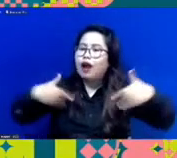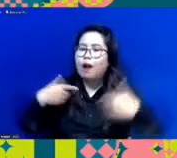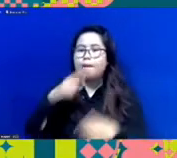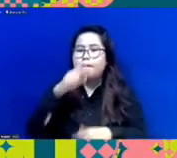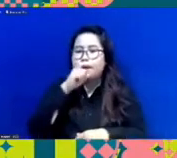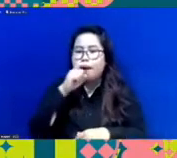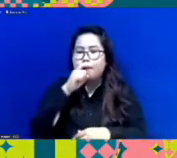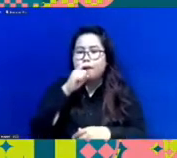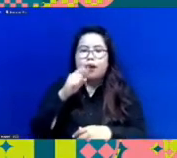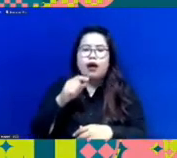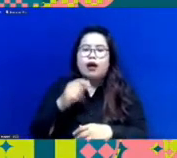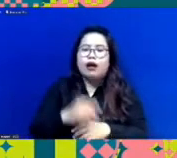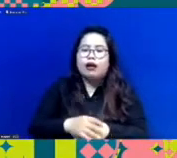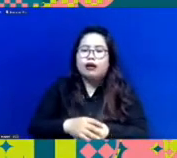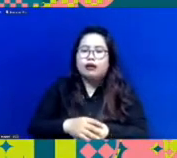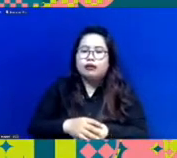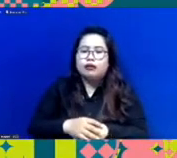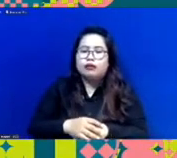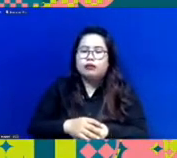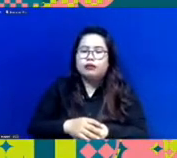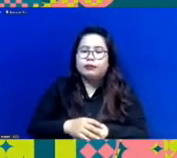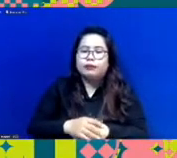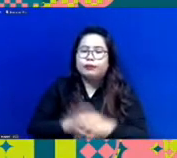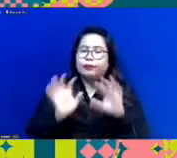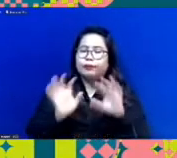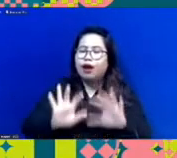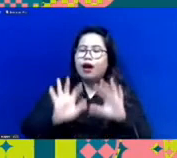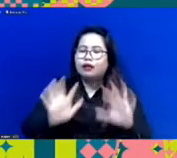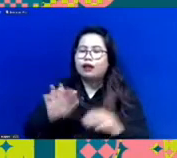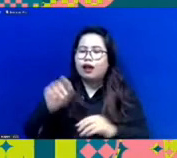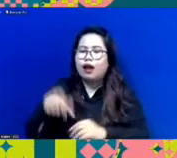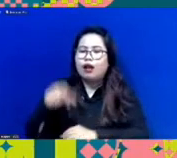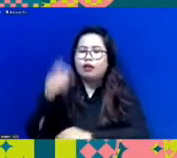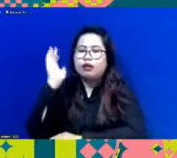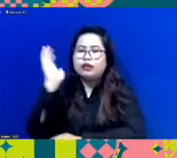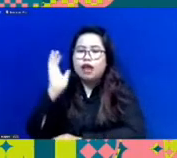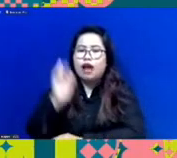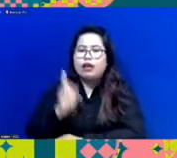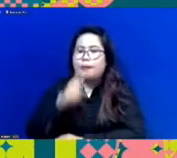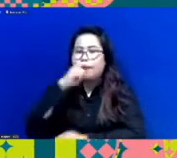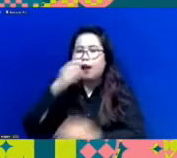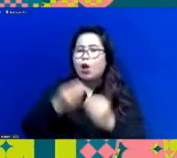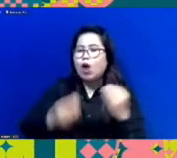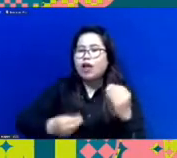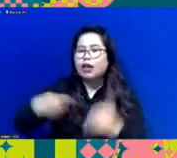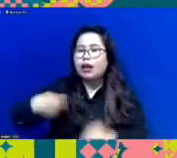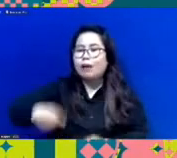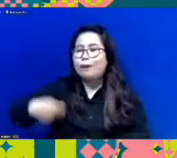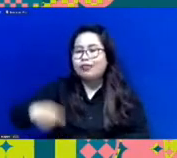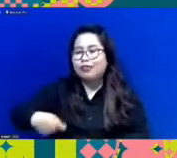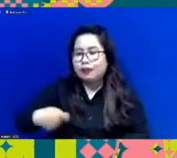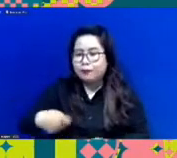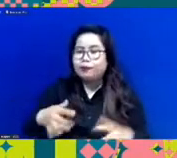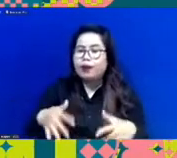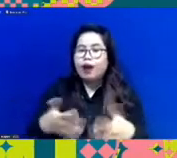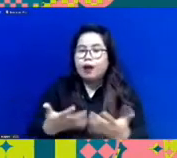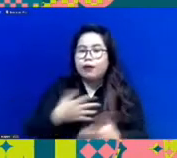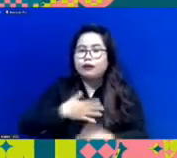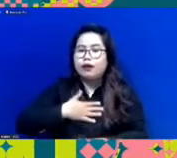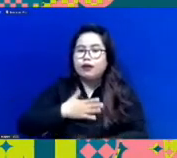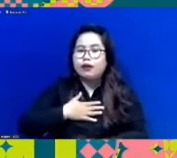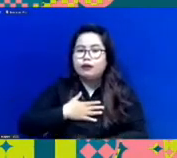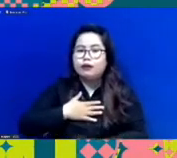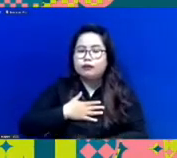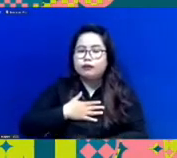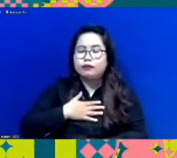on your panel. The vice minister is there. Do you want me to just politely knock off? I'm committed, but shall I just politely knock off? Or